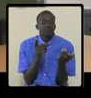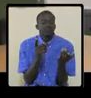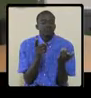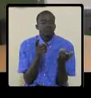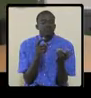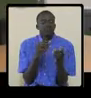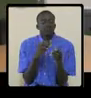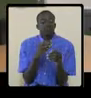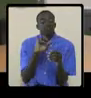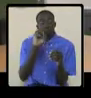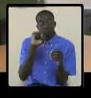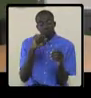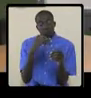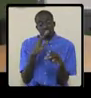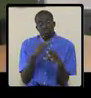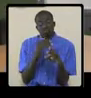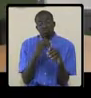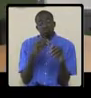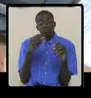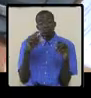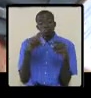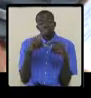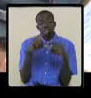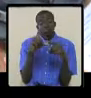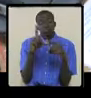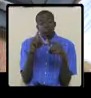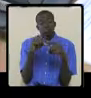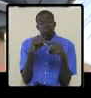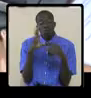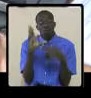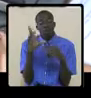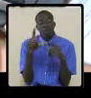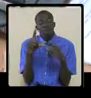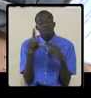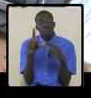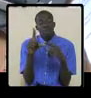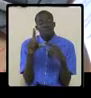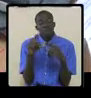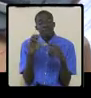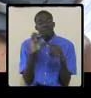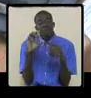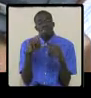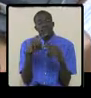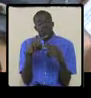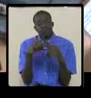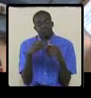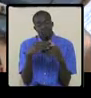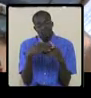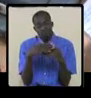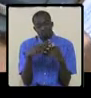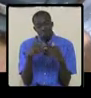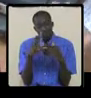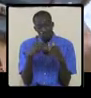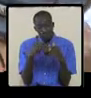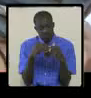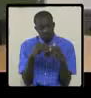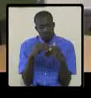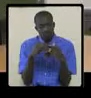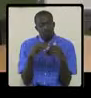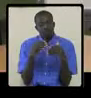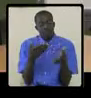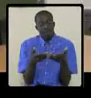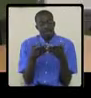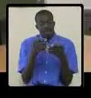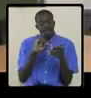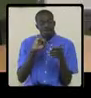Yes, because the circuit is open. A closed switch will complete the circuit and current will flow through